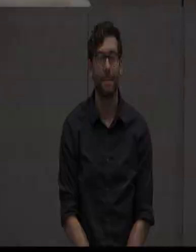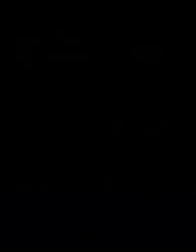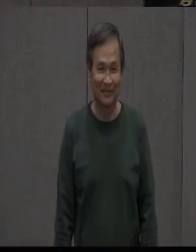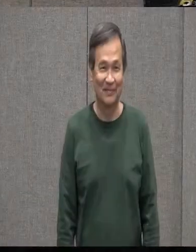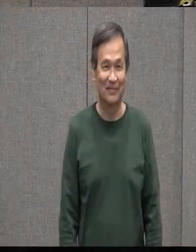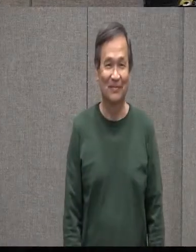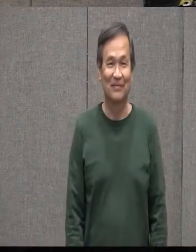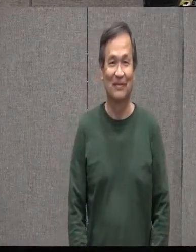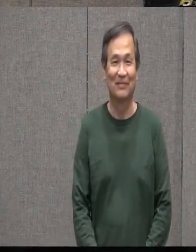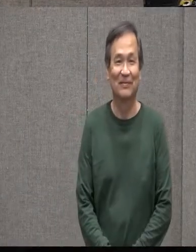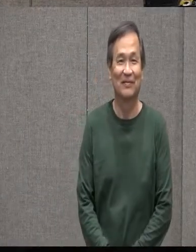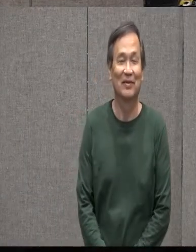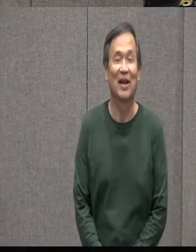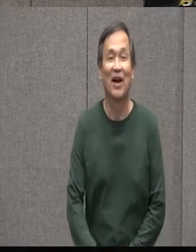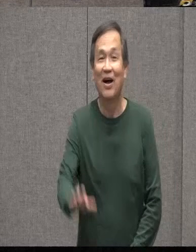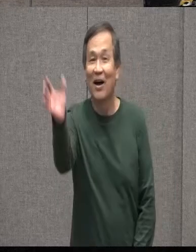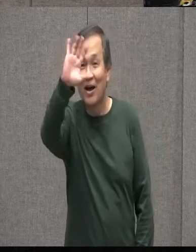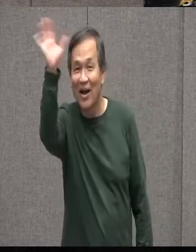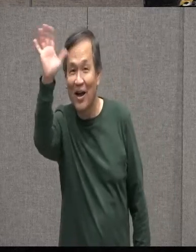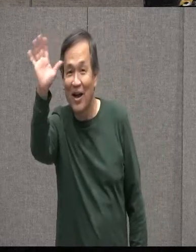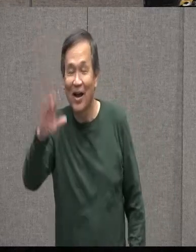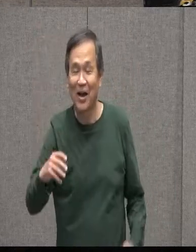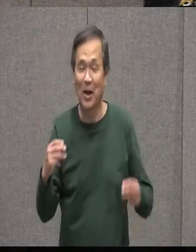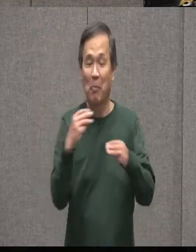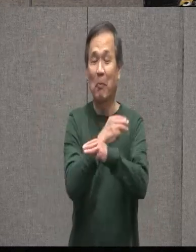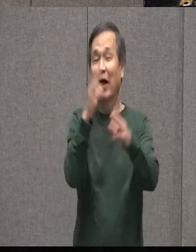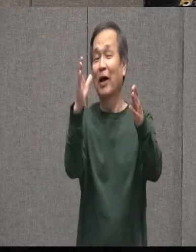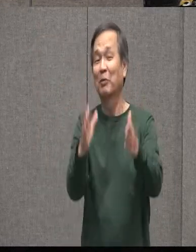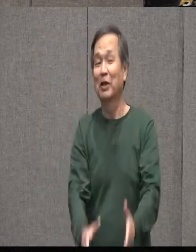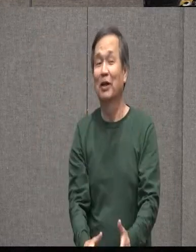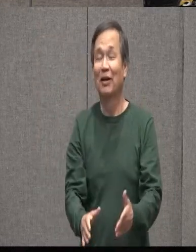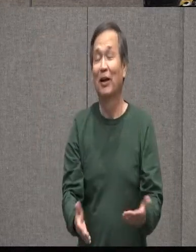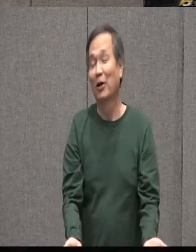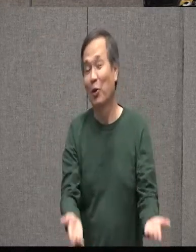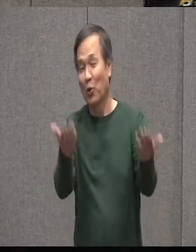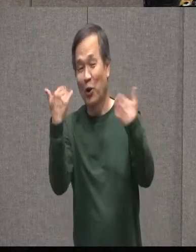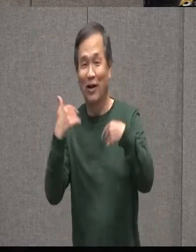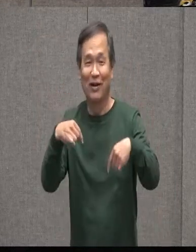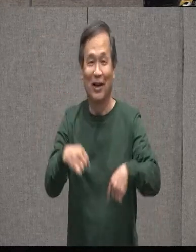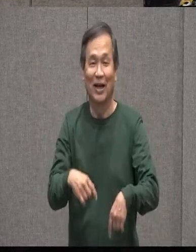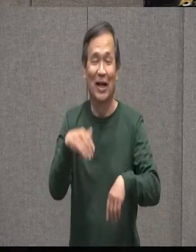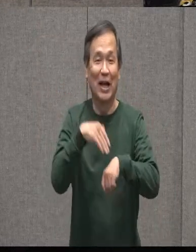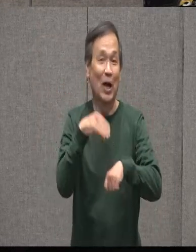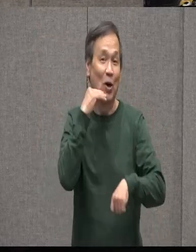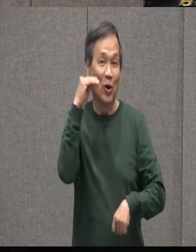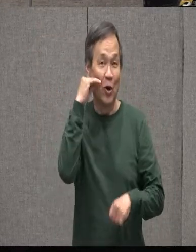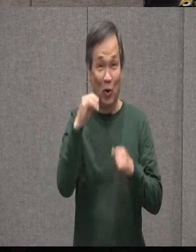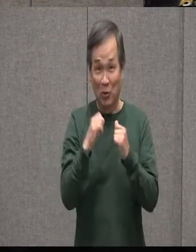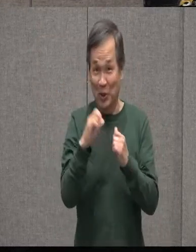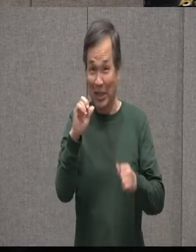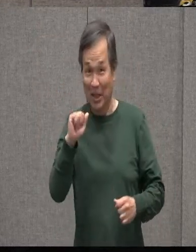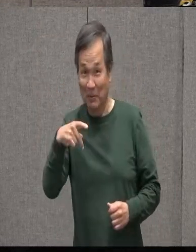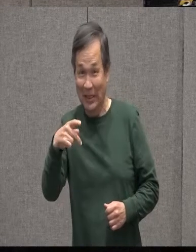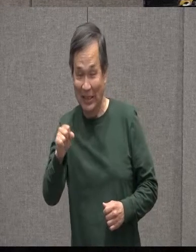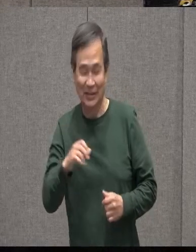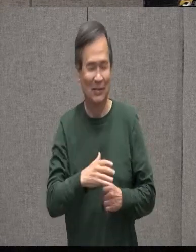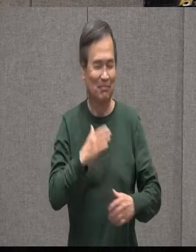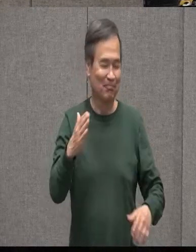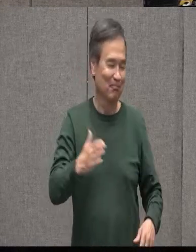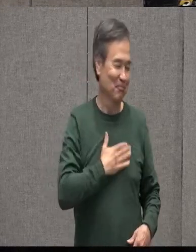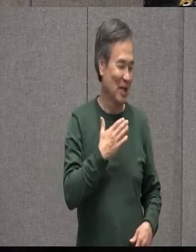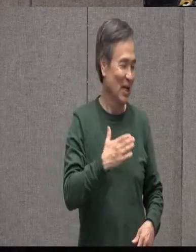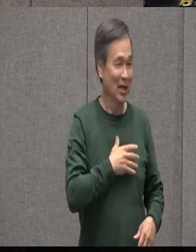and do lots of different experiments where you are. Be sure to stay safe. And I also want to thank all of the grown-ups who are helping students to